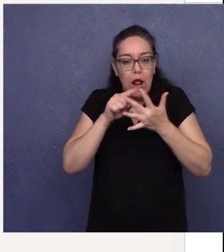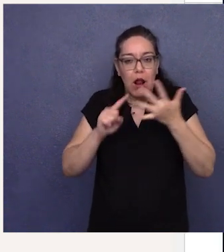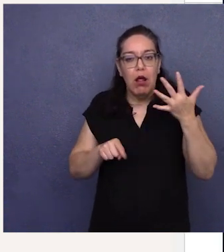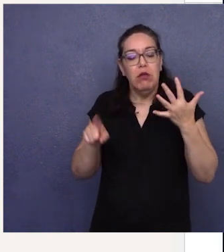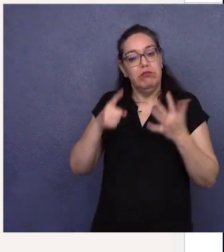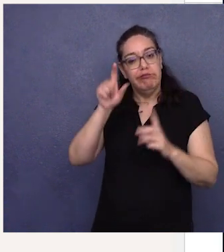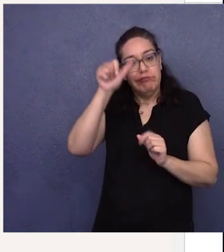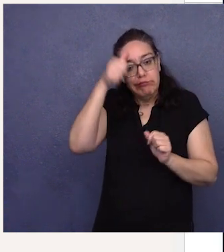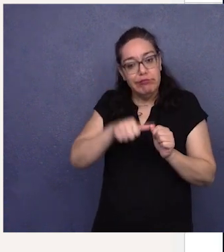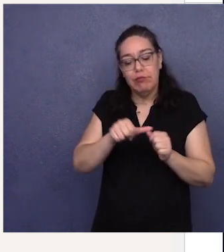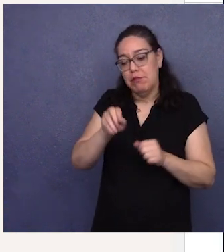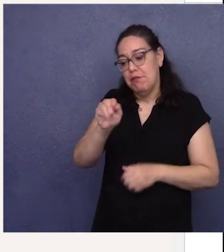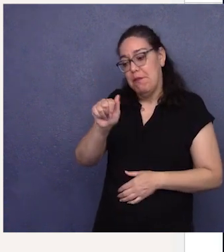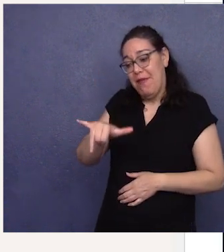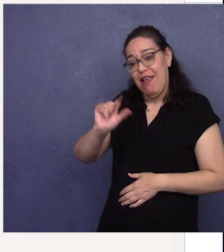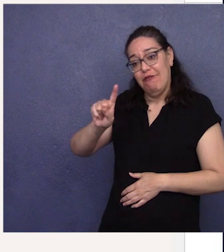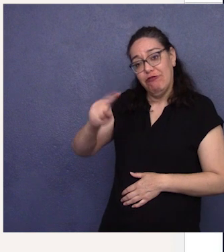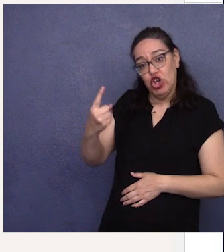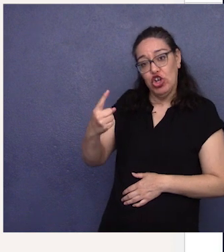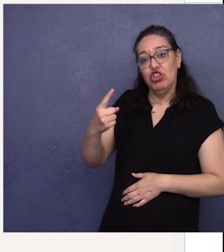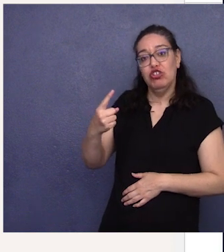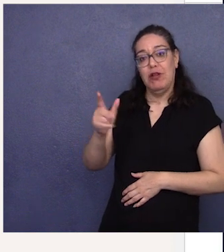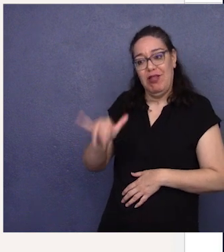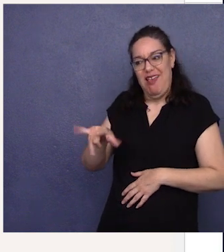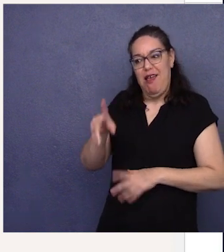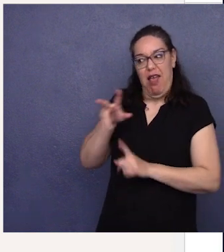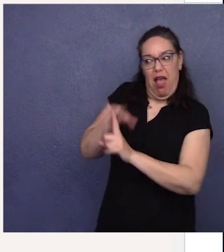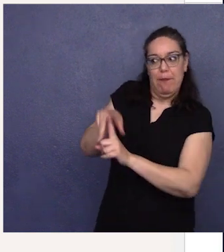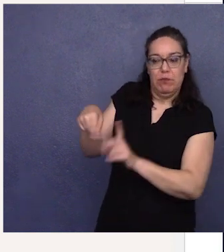May 1st is the application deadline.